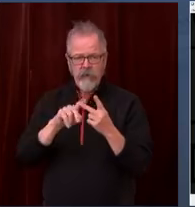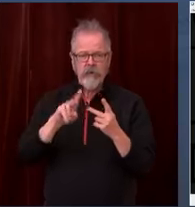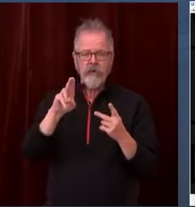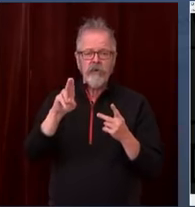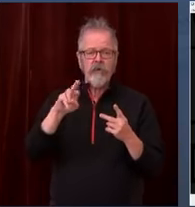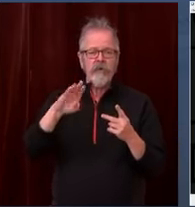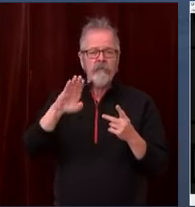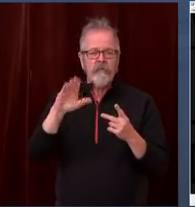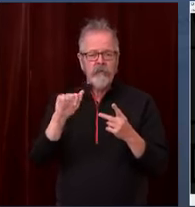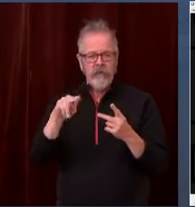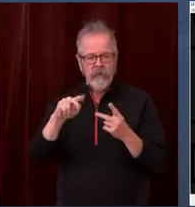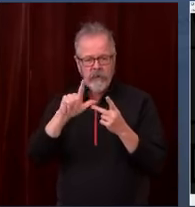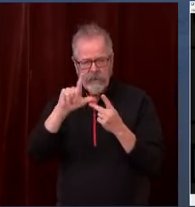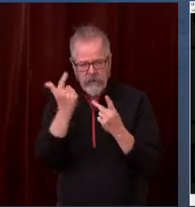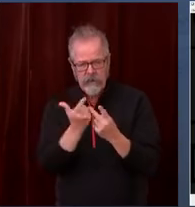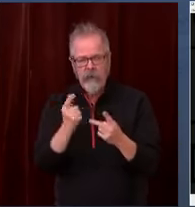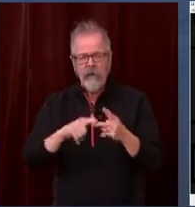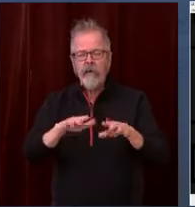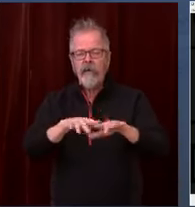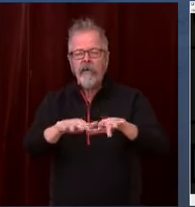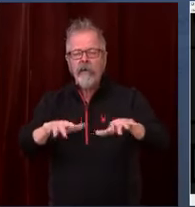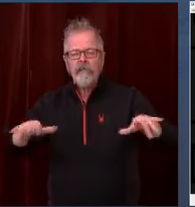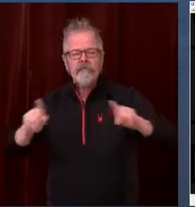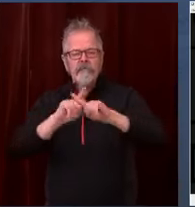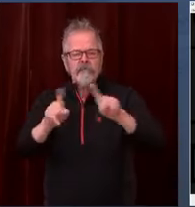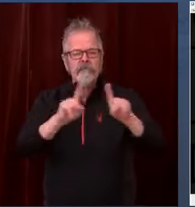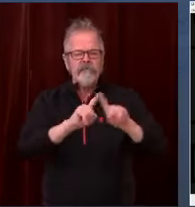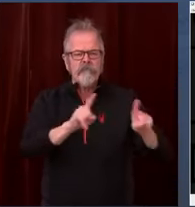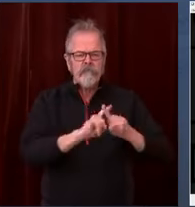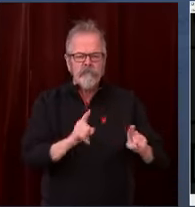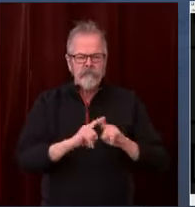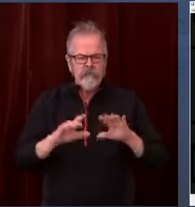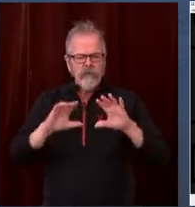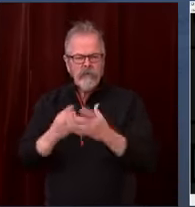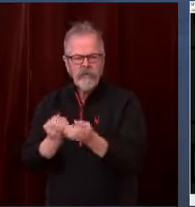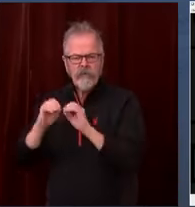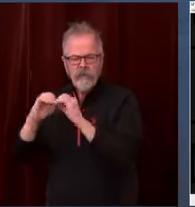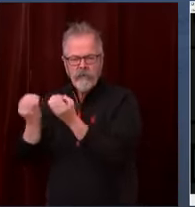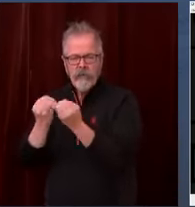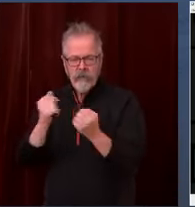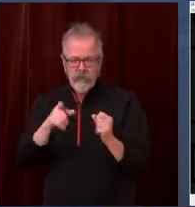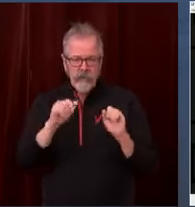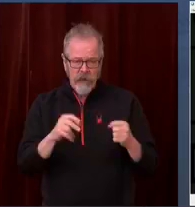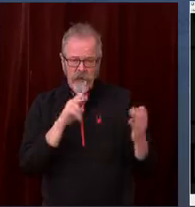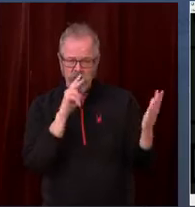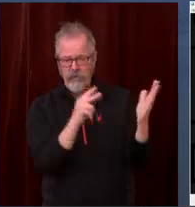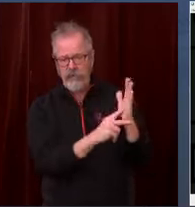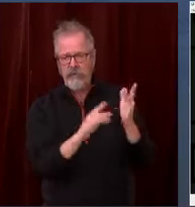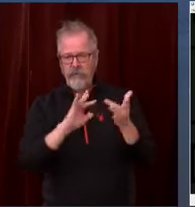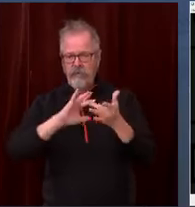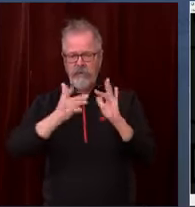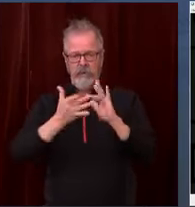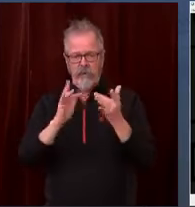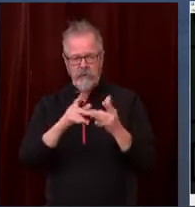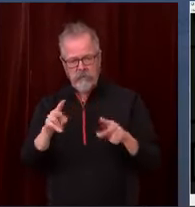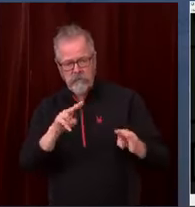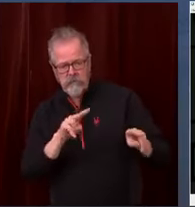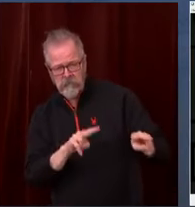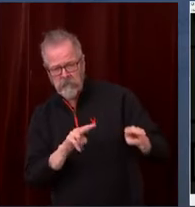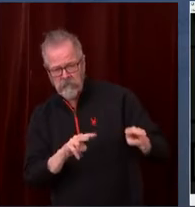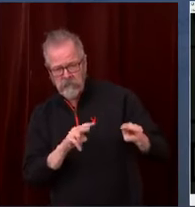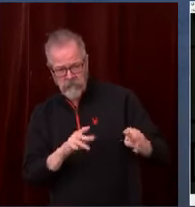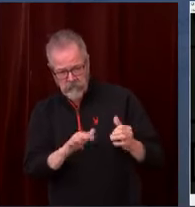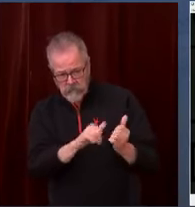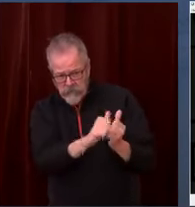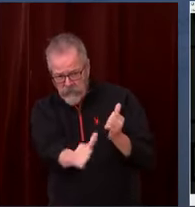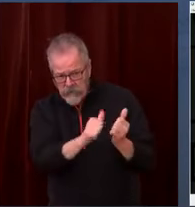Bill 1016, and I look forward to this for us celebrating this as all Washingtonians together as